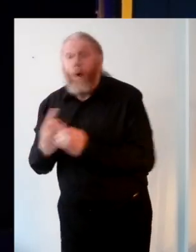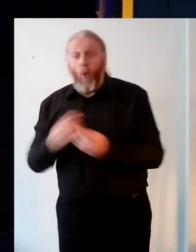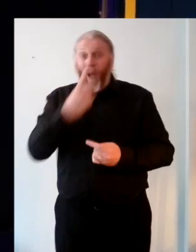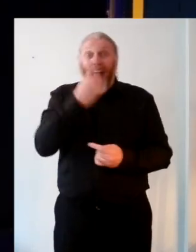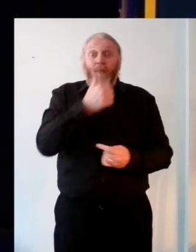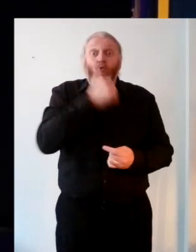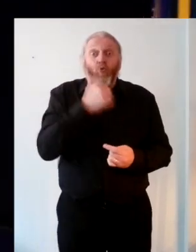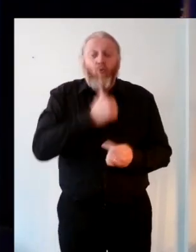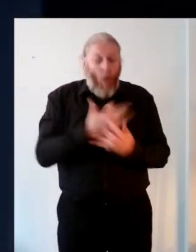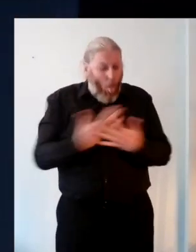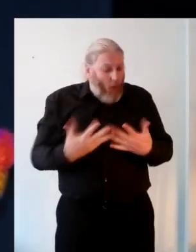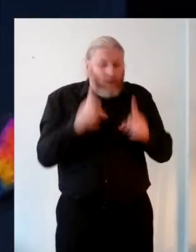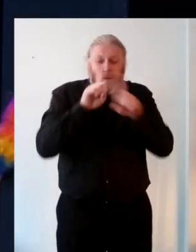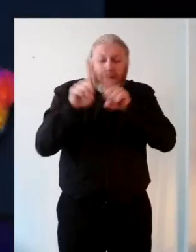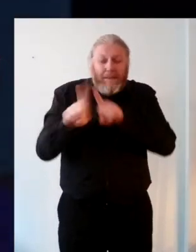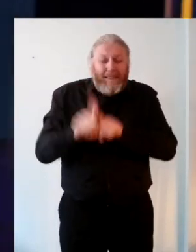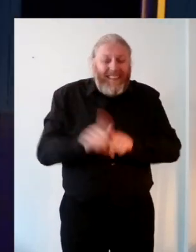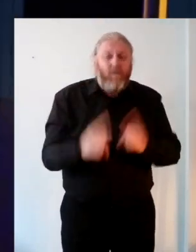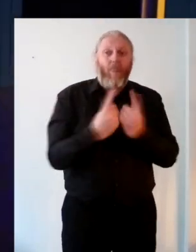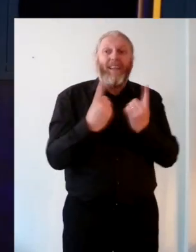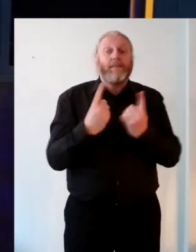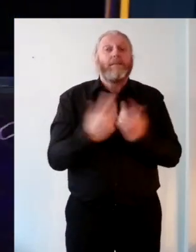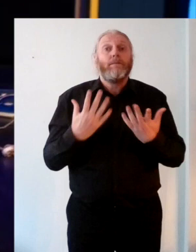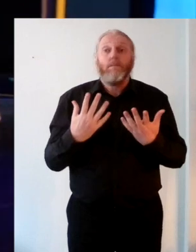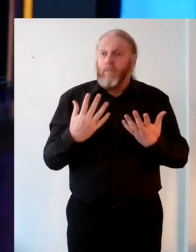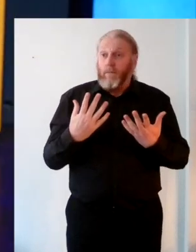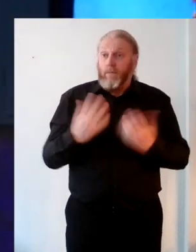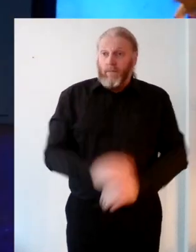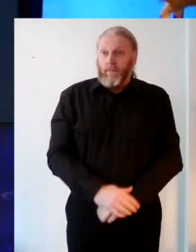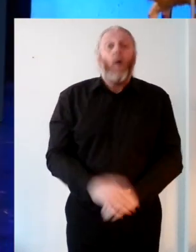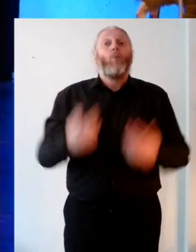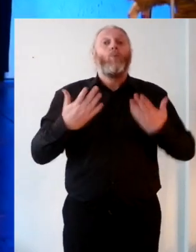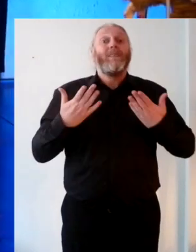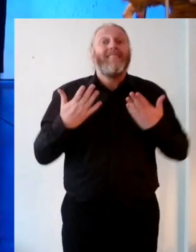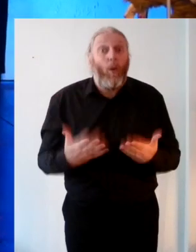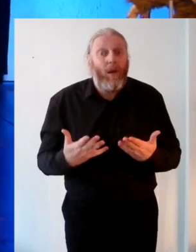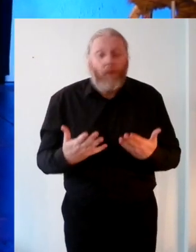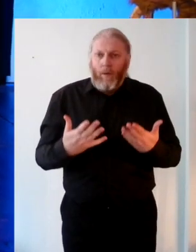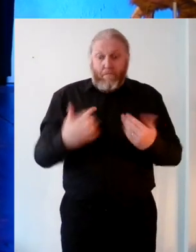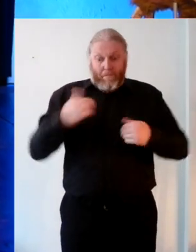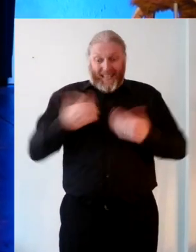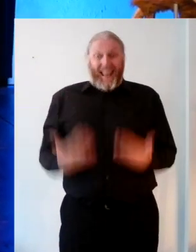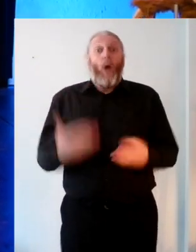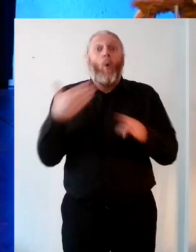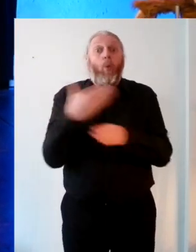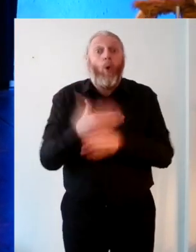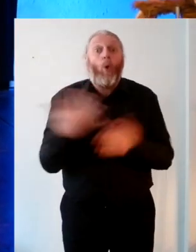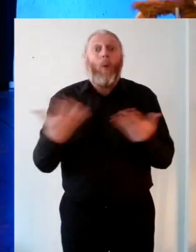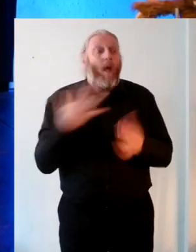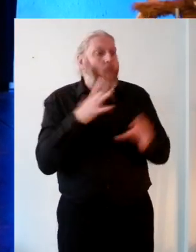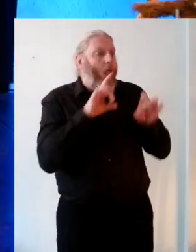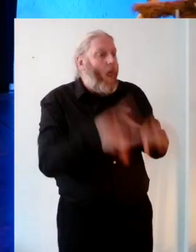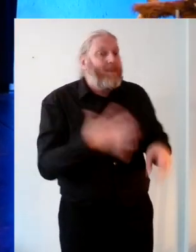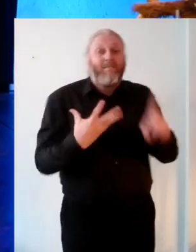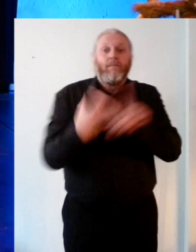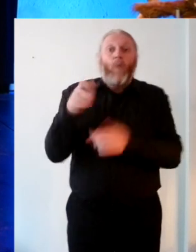use lots of different things. Let's pop it over there. Now, as I said, I'm now working in the Lost and Found